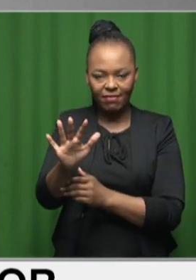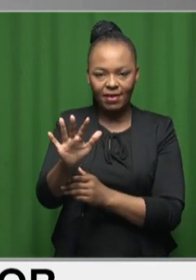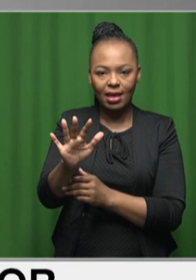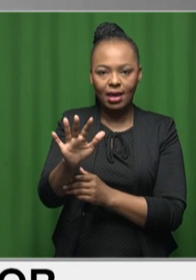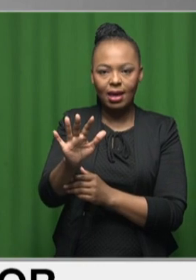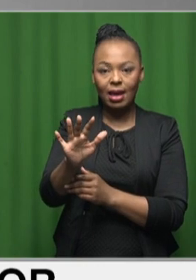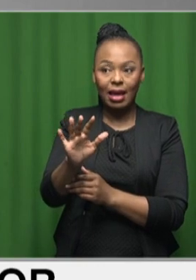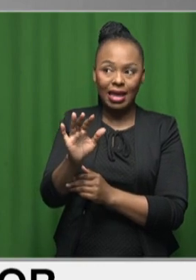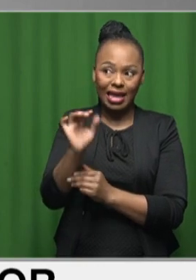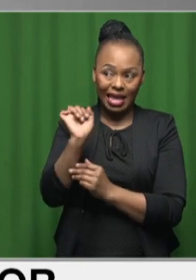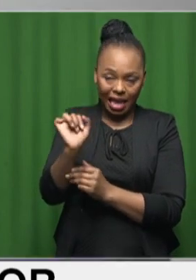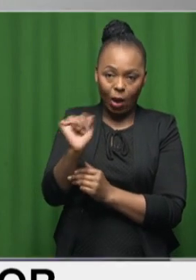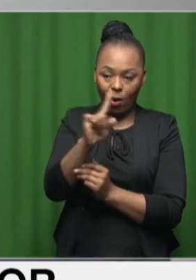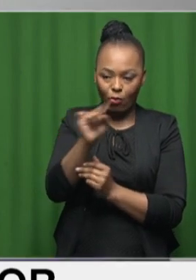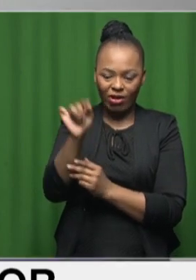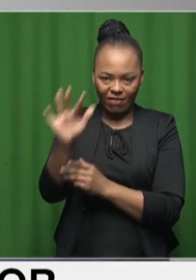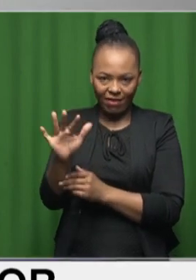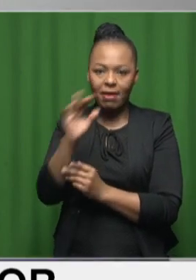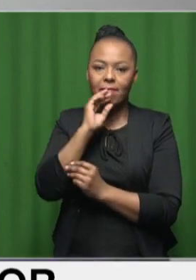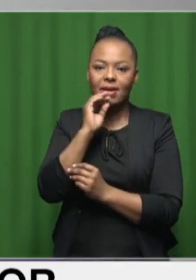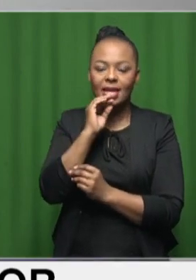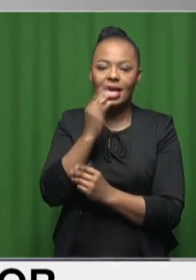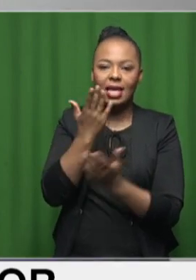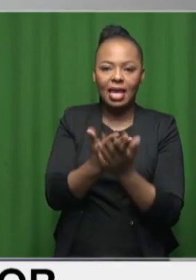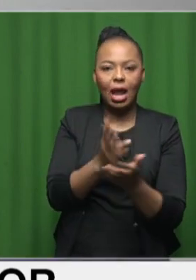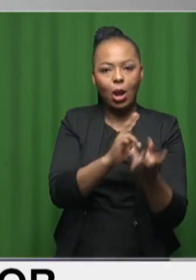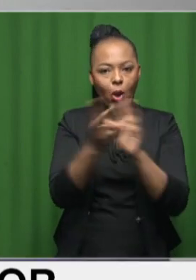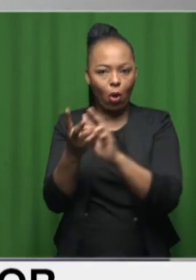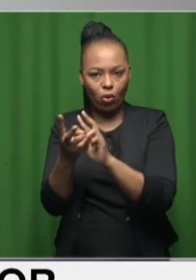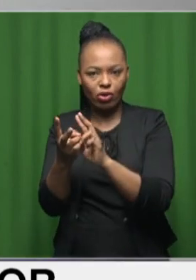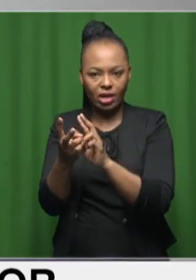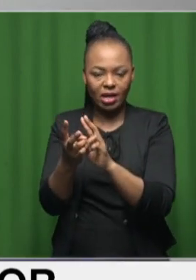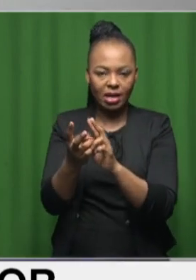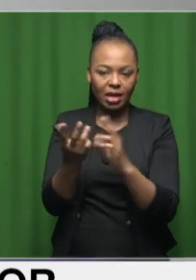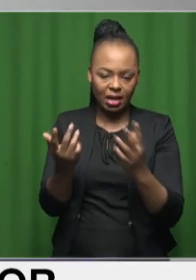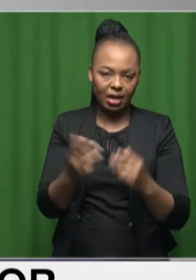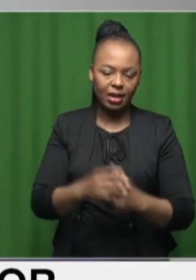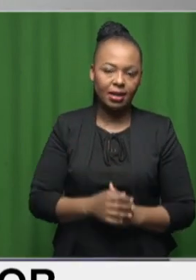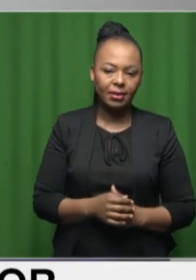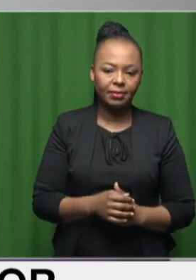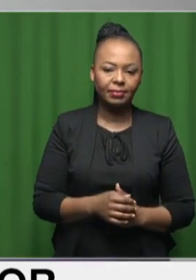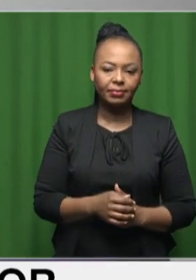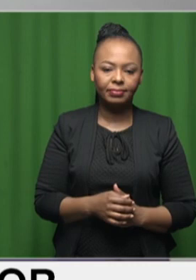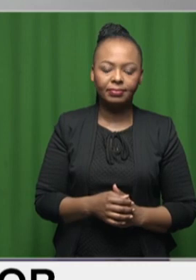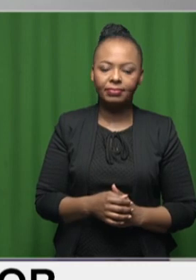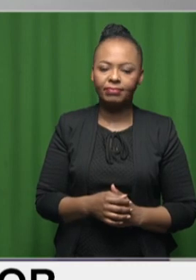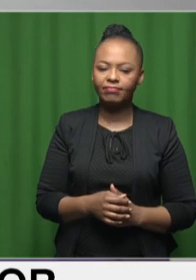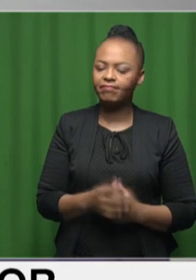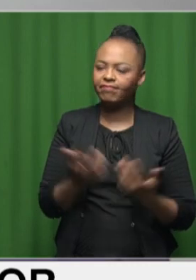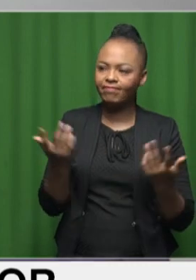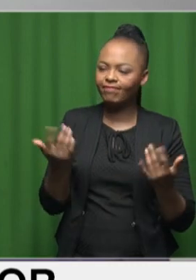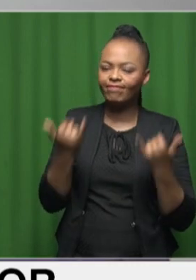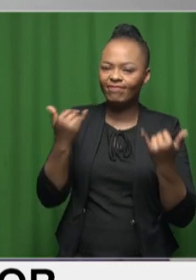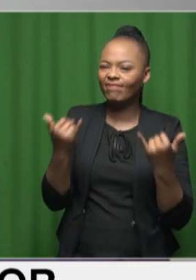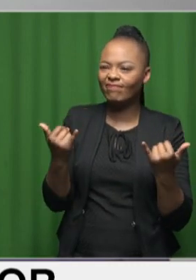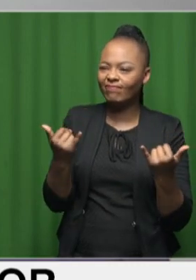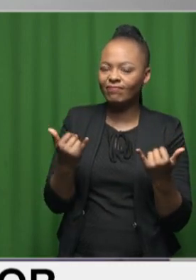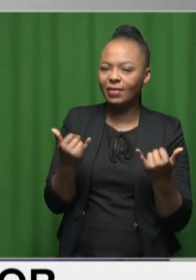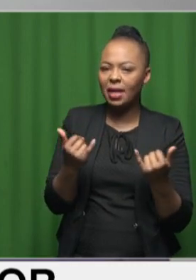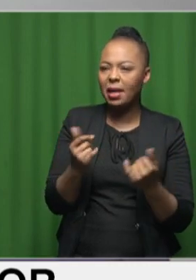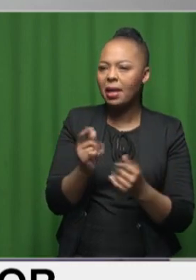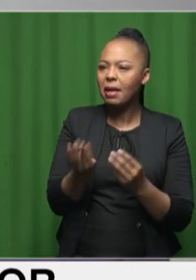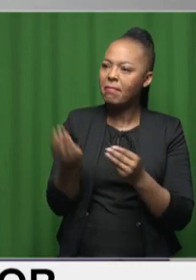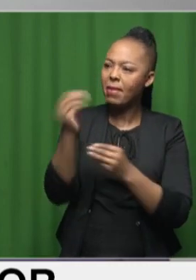Okay, so... And that goes for all the categories that are there. And the kind of interest that they will be paying on